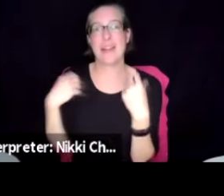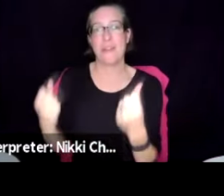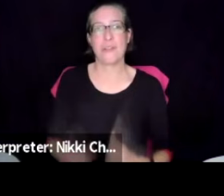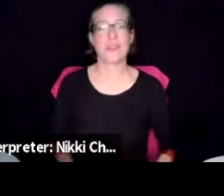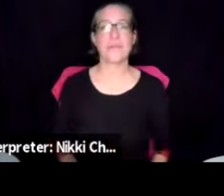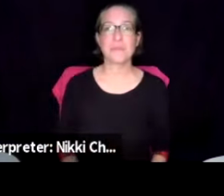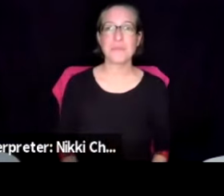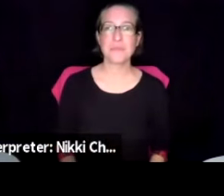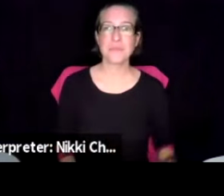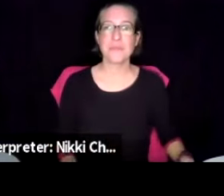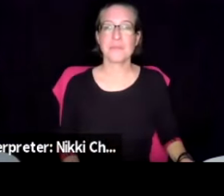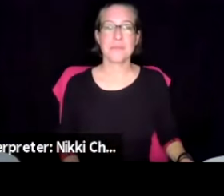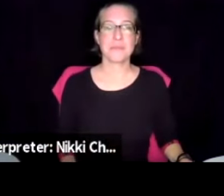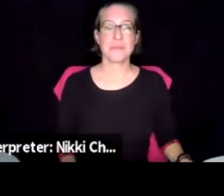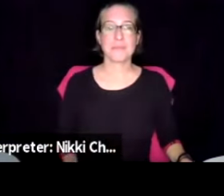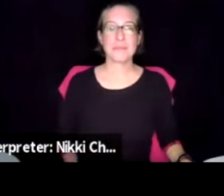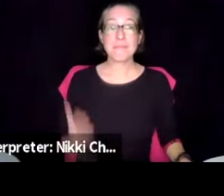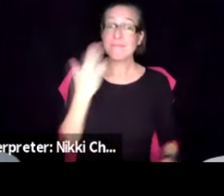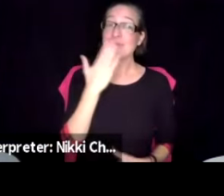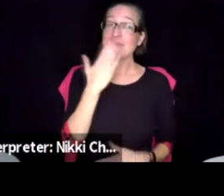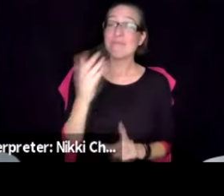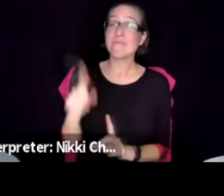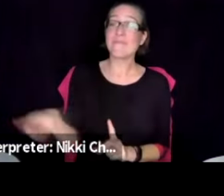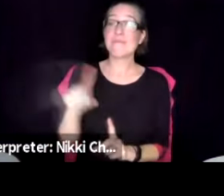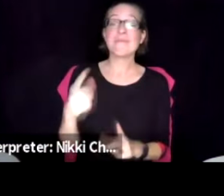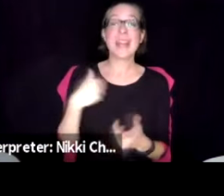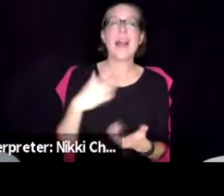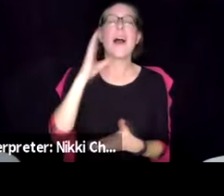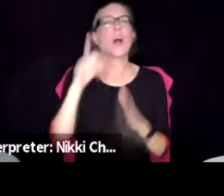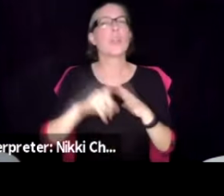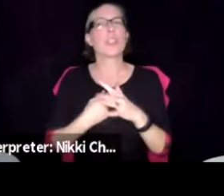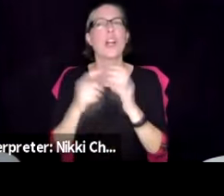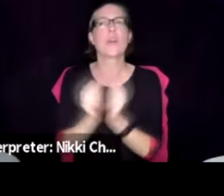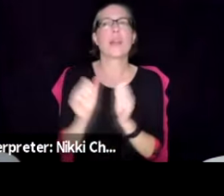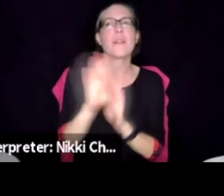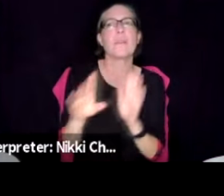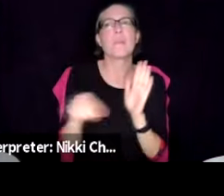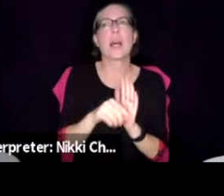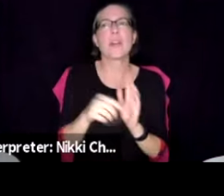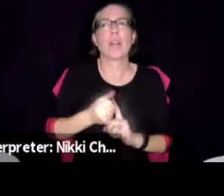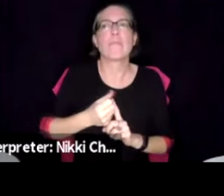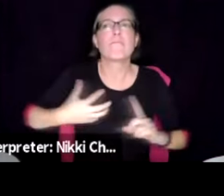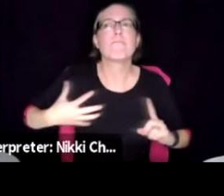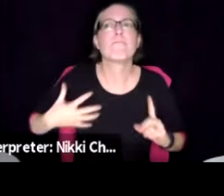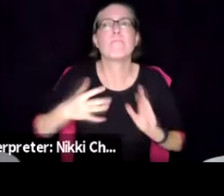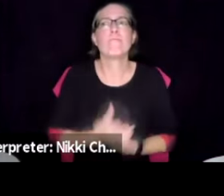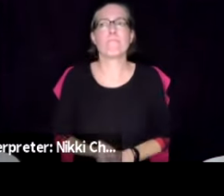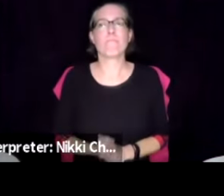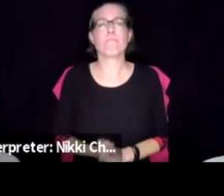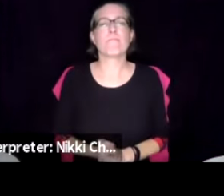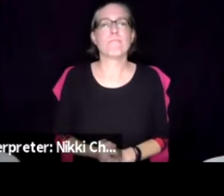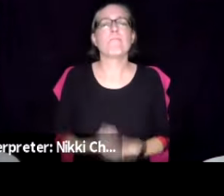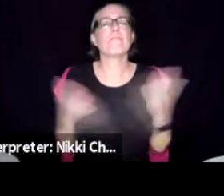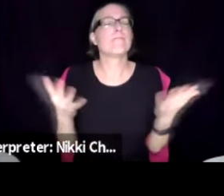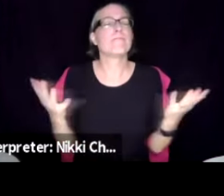Thanks, guys. So I'm going to get started with just a little bit of background information about what YPAR is.